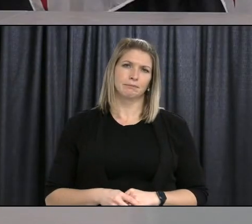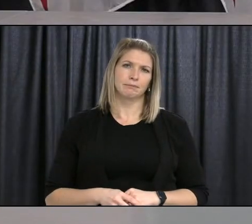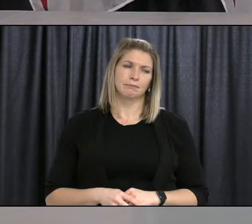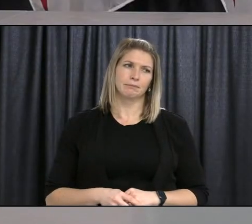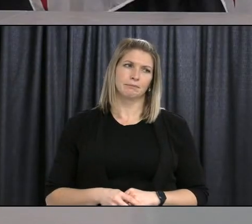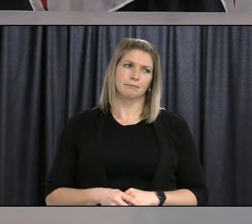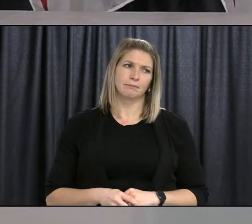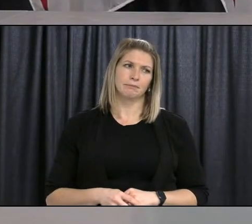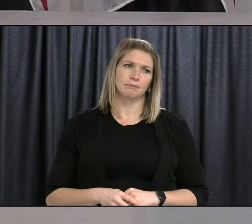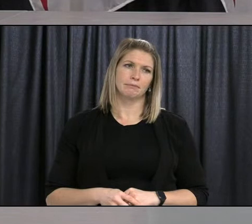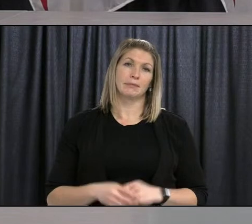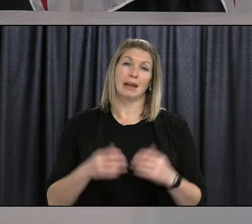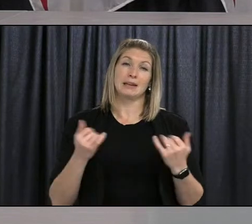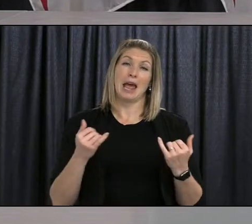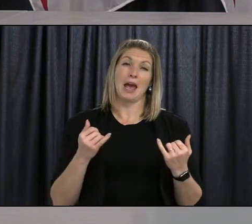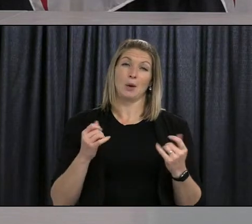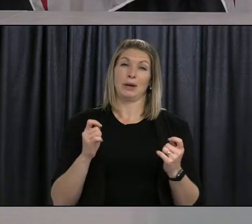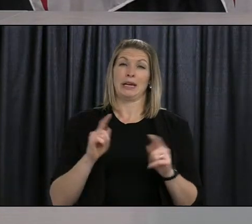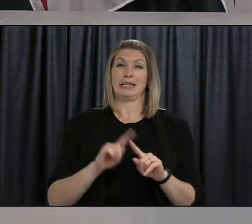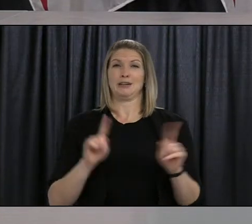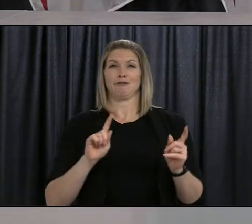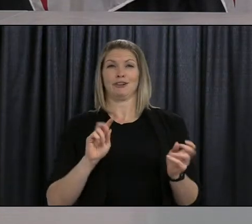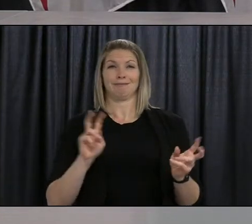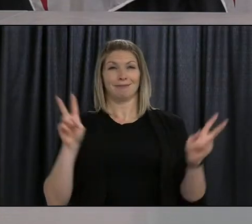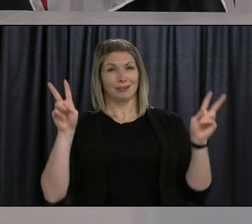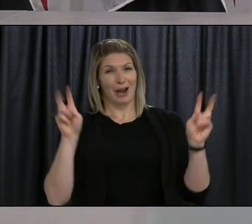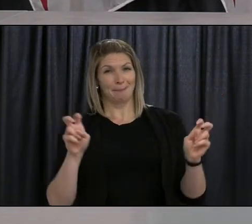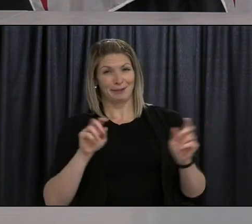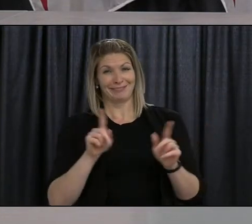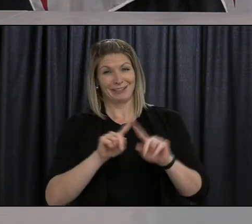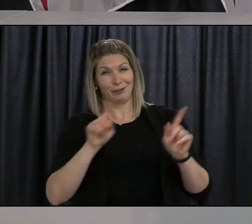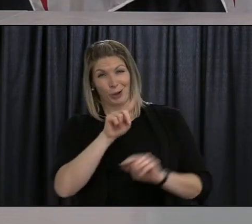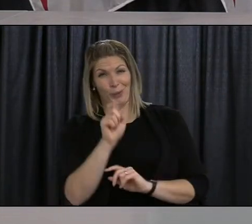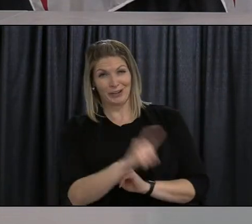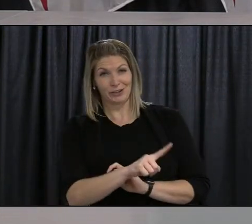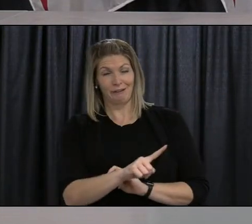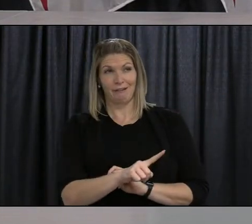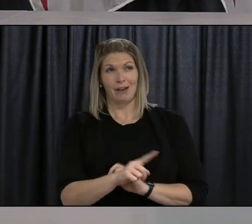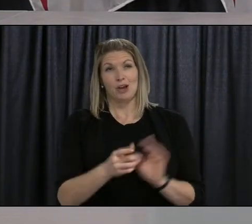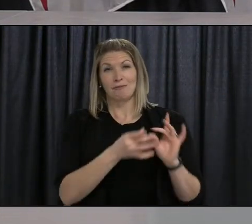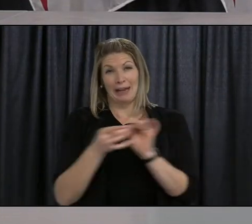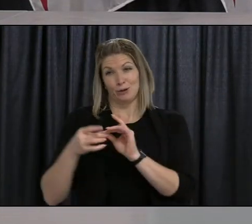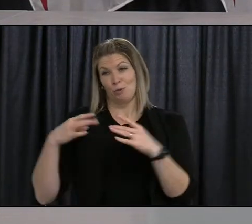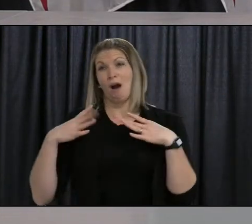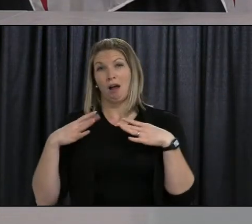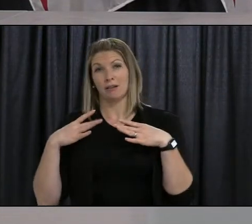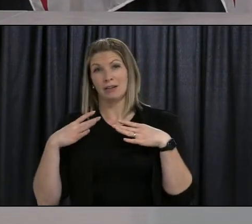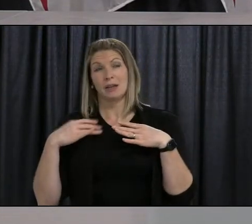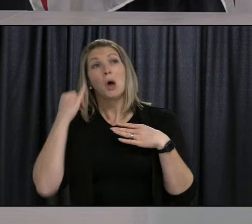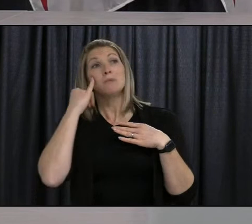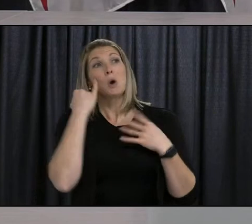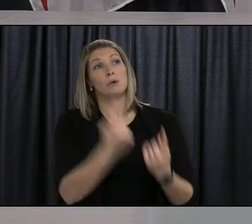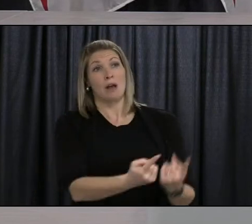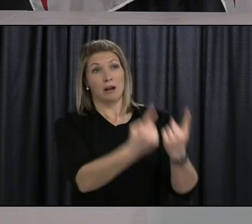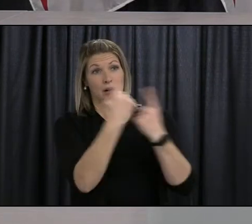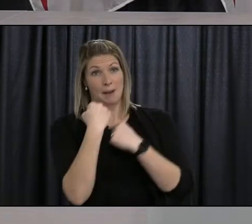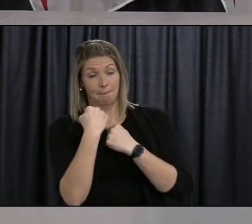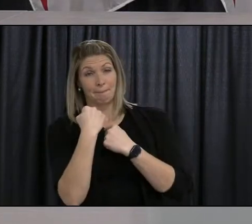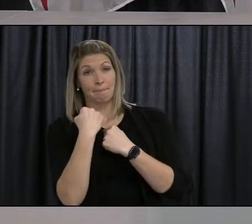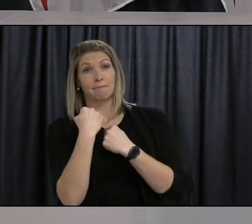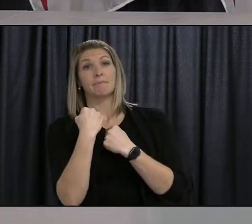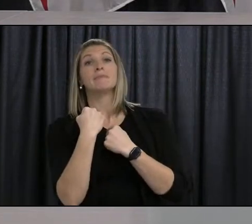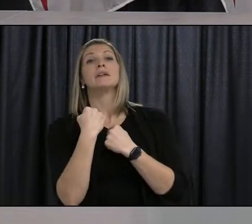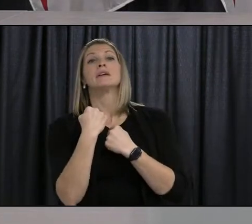Changing topics slightly to look forward to the holidays, anyone who is coming to this province and wants to be out of isolation for Christmas